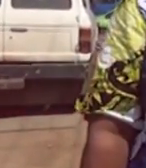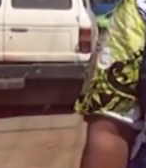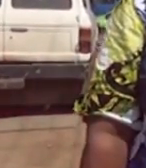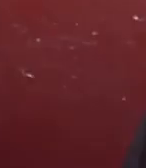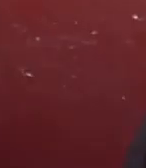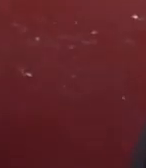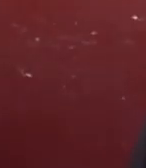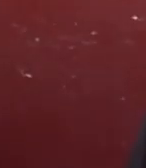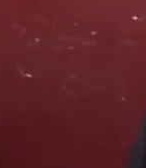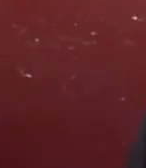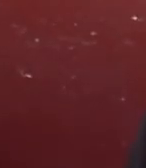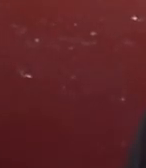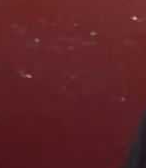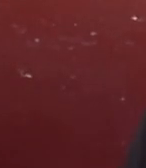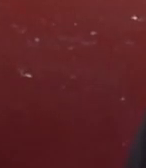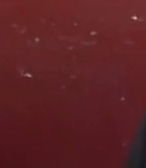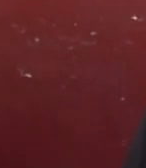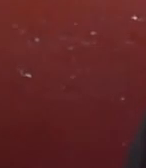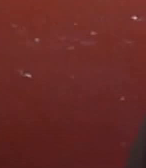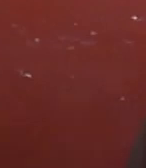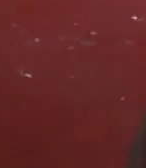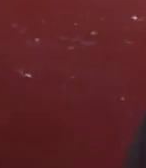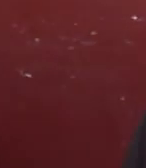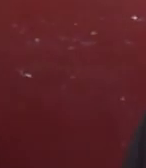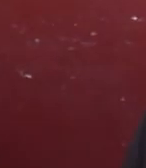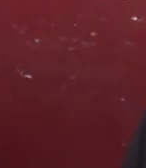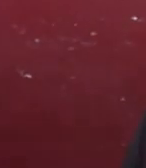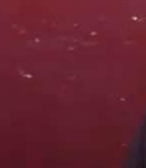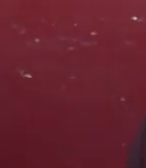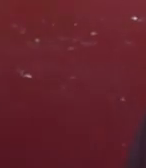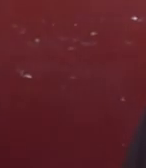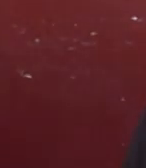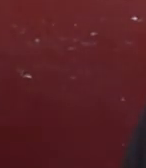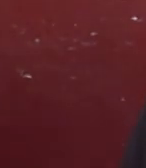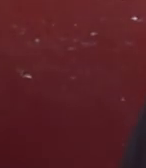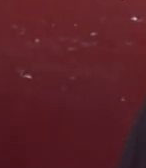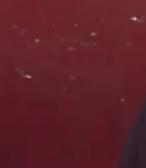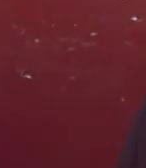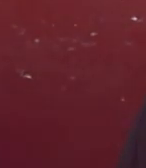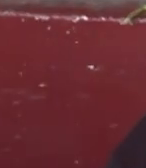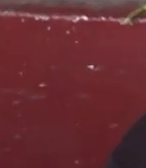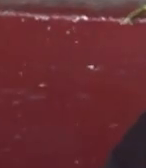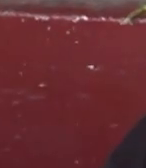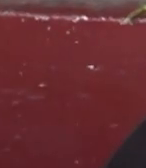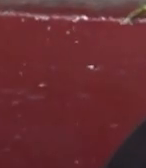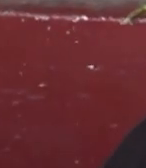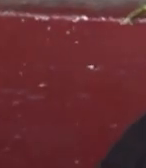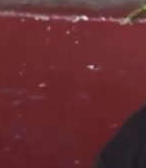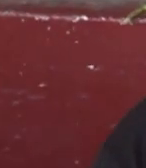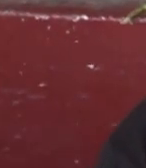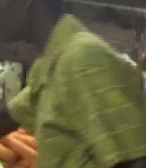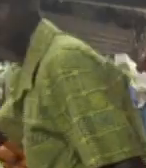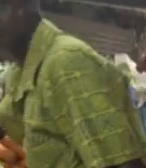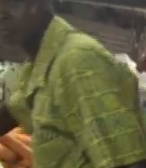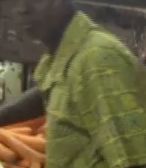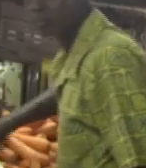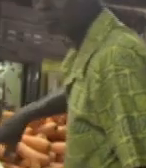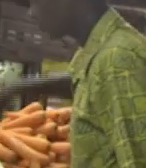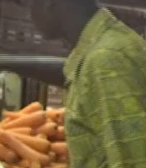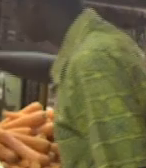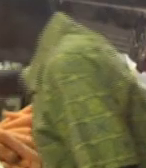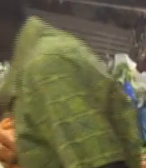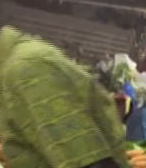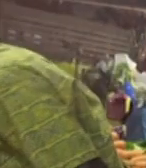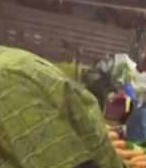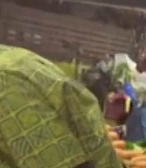Hits! Hi, I'm Sadie Sakeo from Kashmir Lotoka. I like listening to Gold FM. Only the Classic Hits. My name is